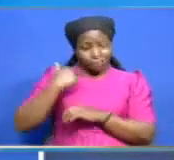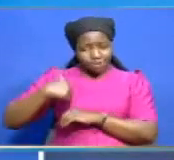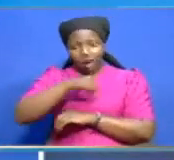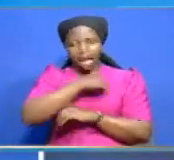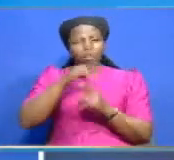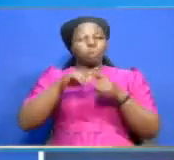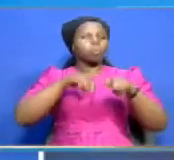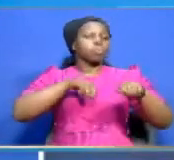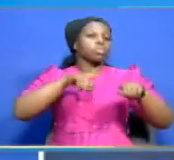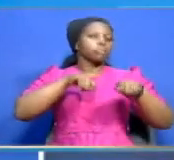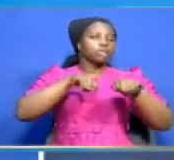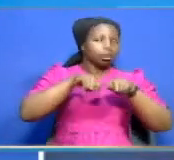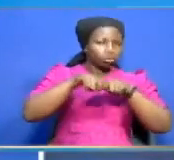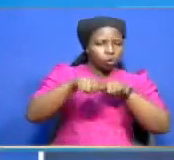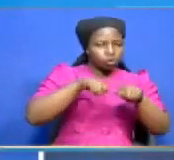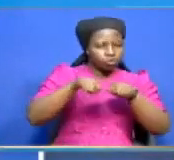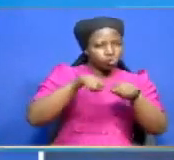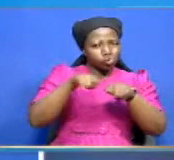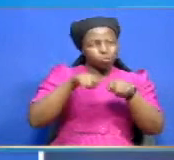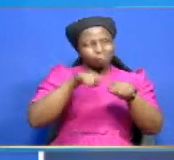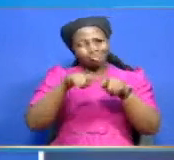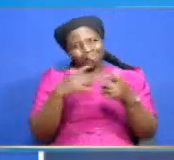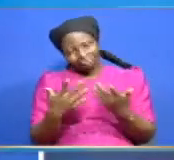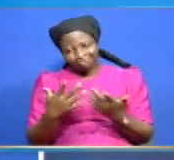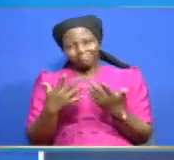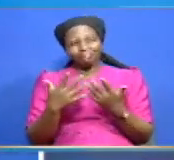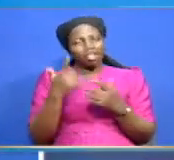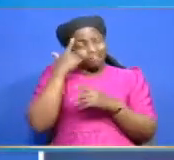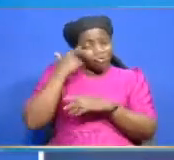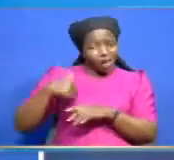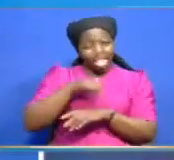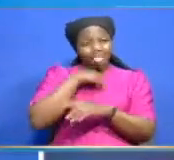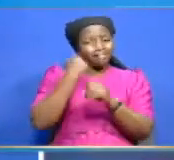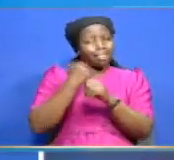to maintain our containment measures, for us to be able to work